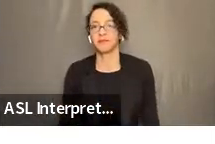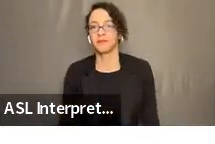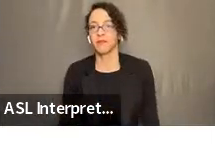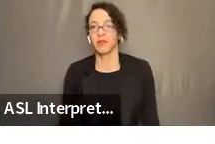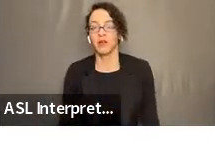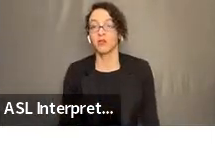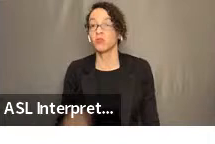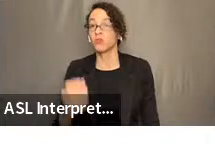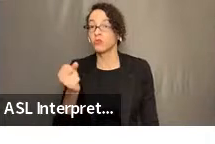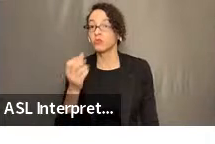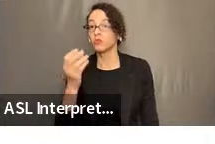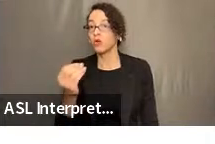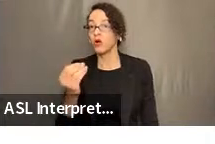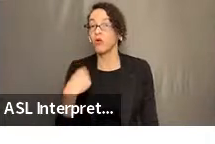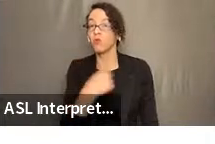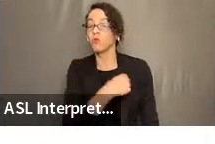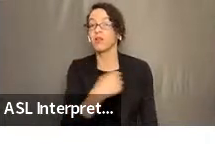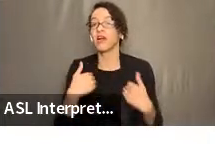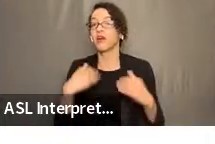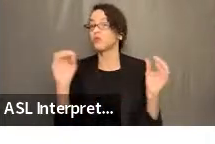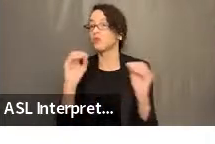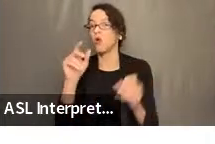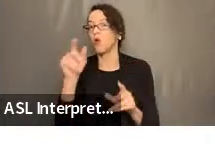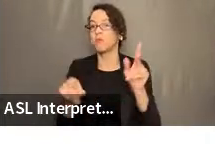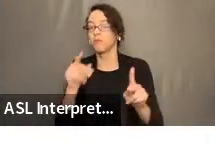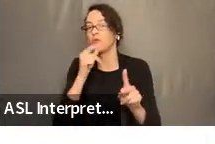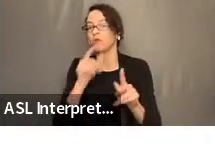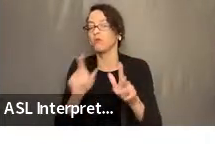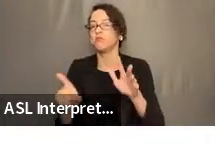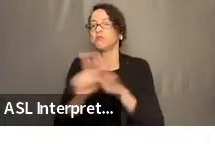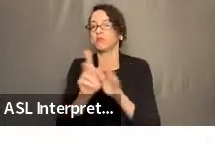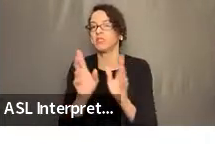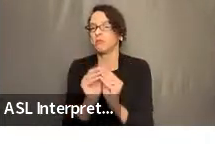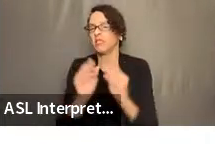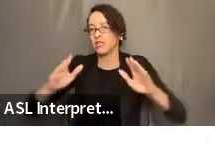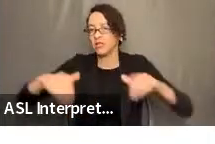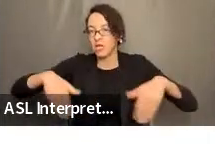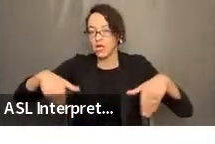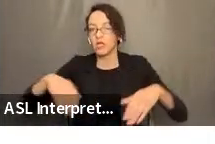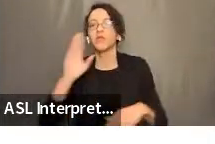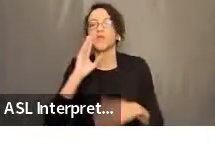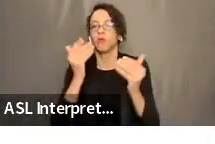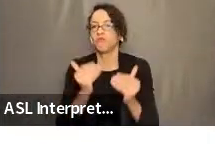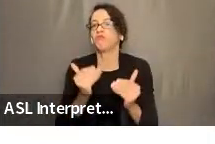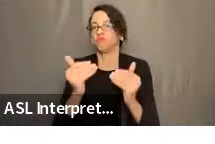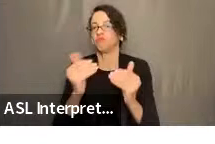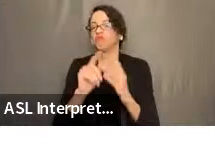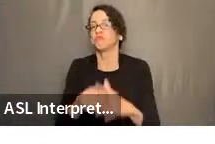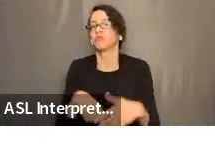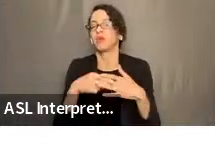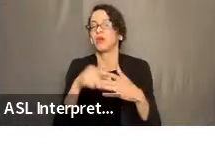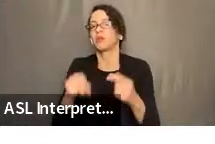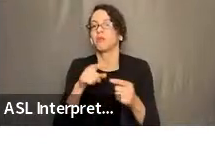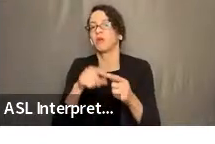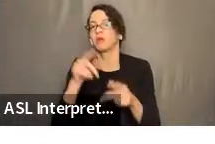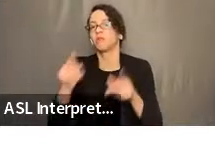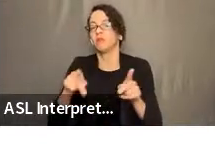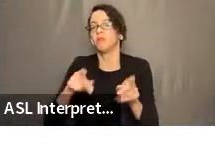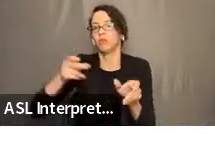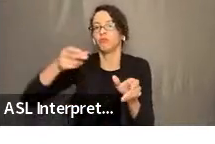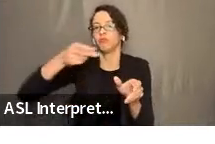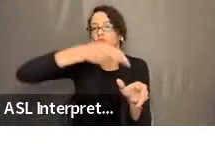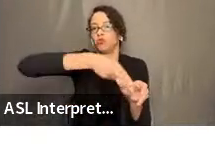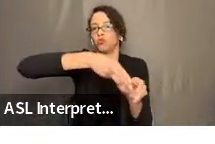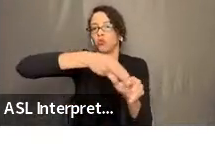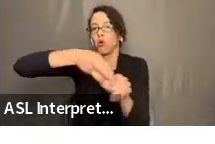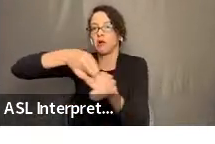So we don't have any attendees yet, so we will get started when we have the attendees joining.